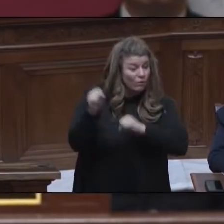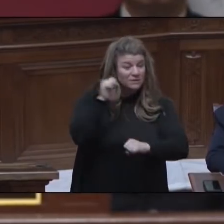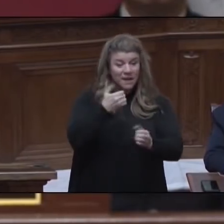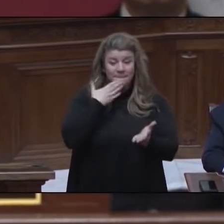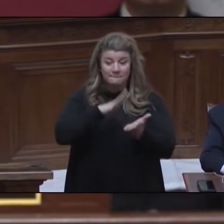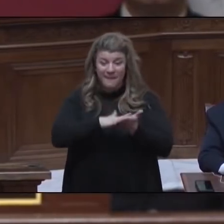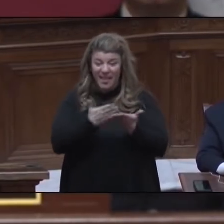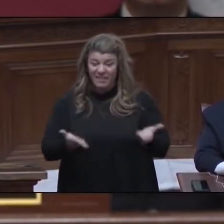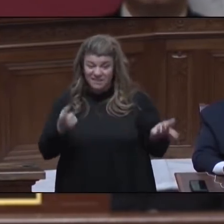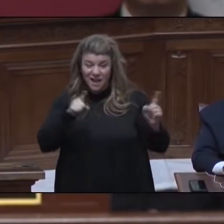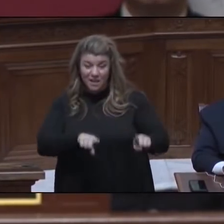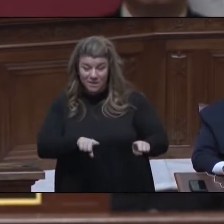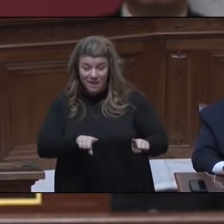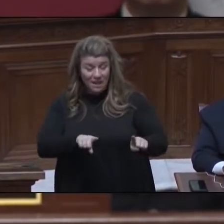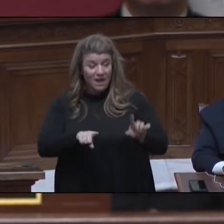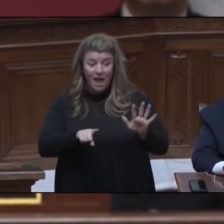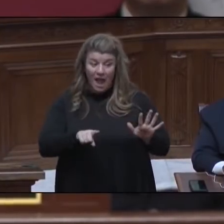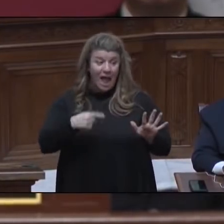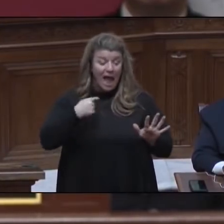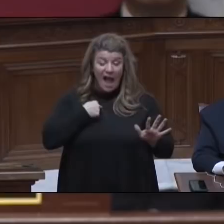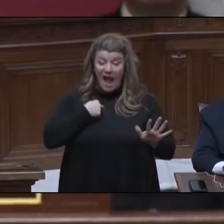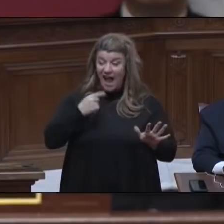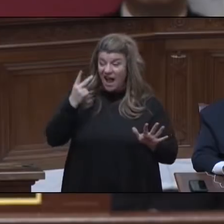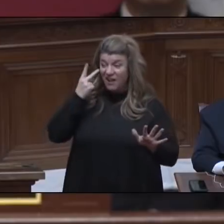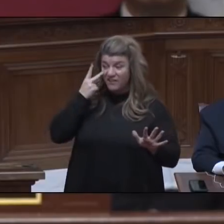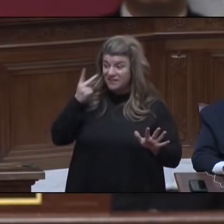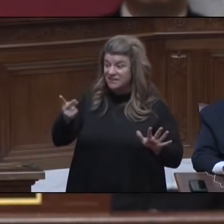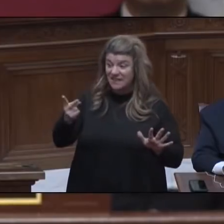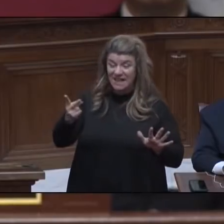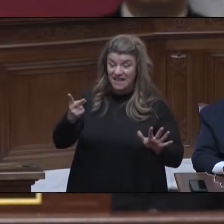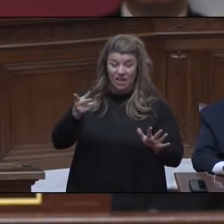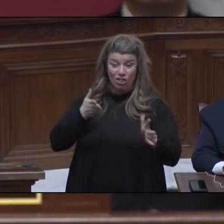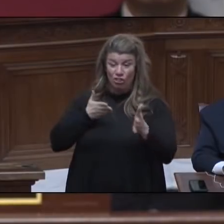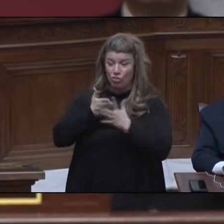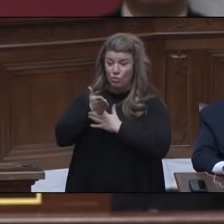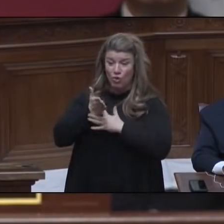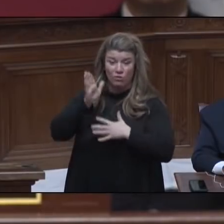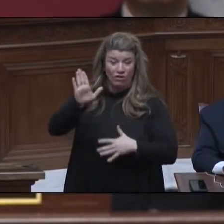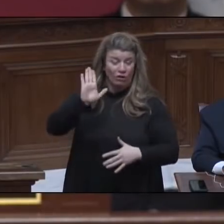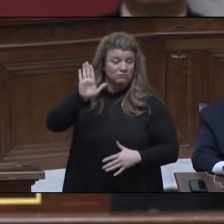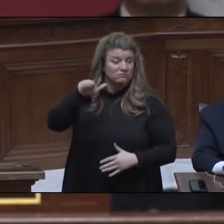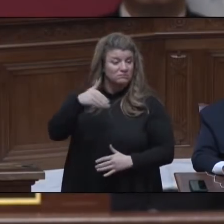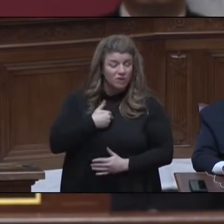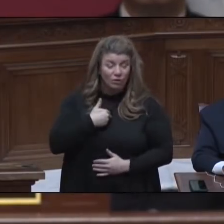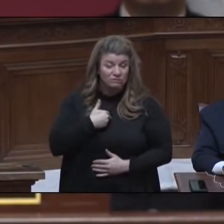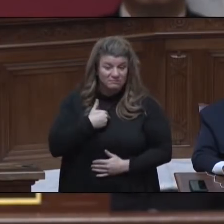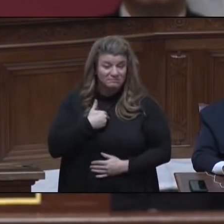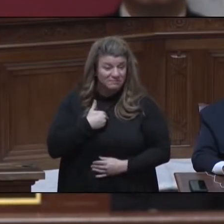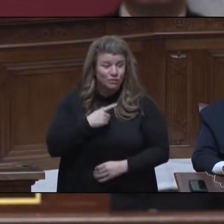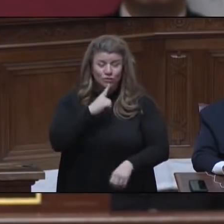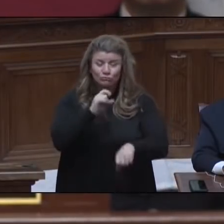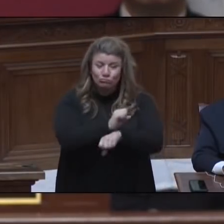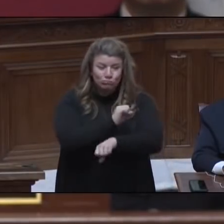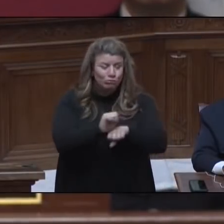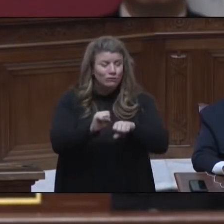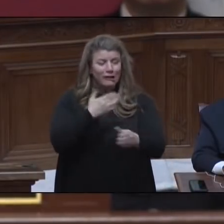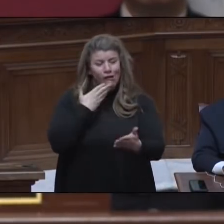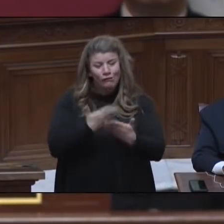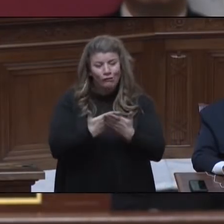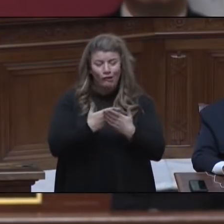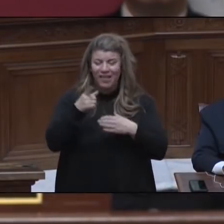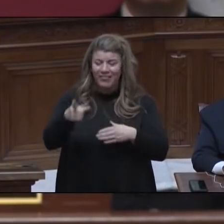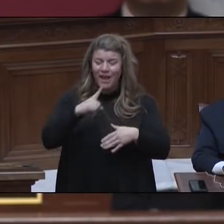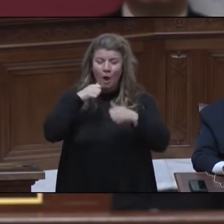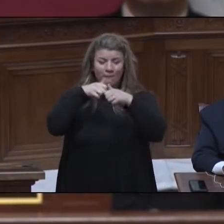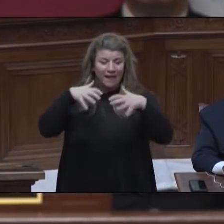stuff. I've seen right through to their soul just how good and how blessed we truly are.